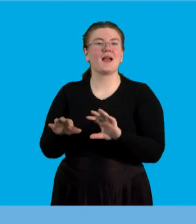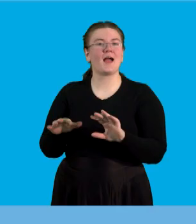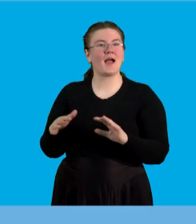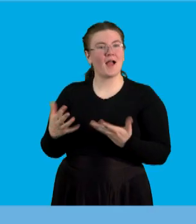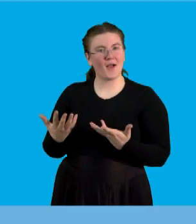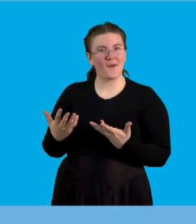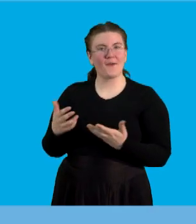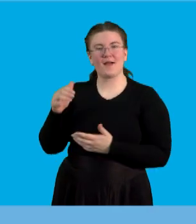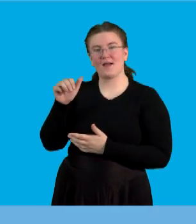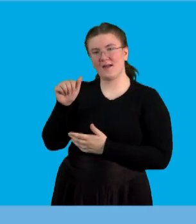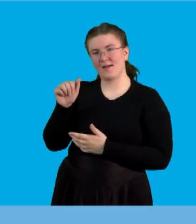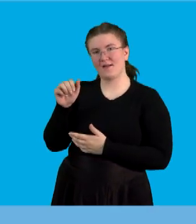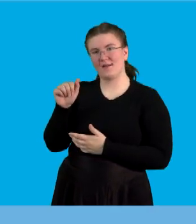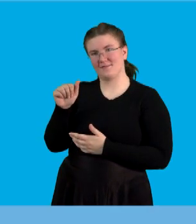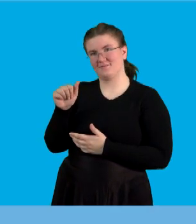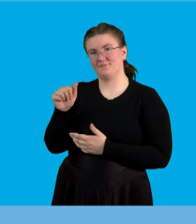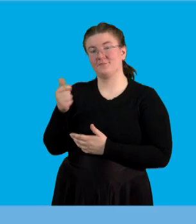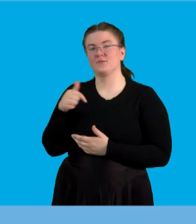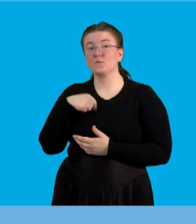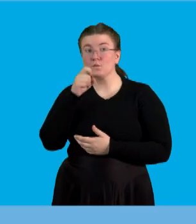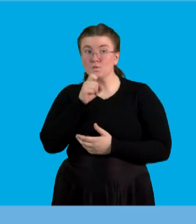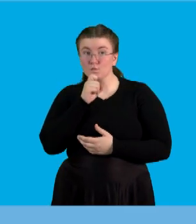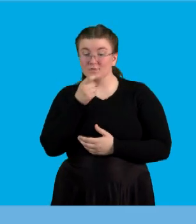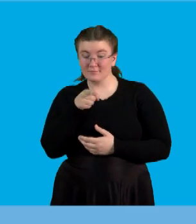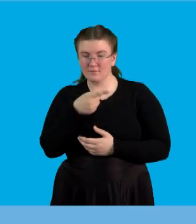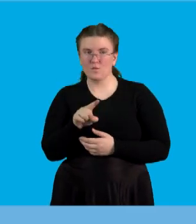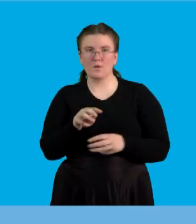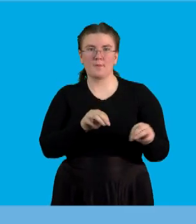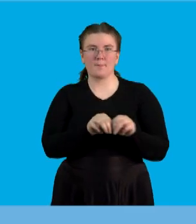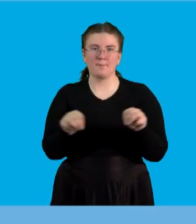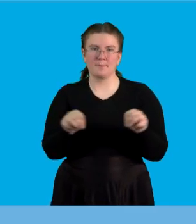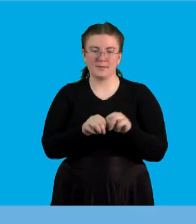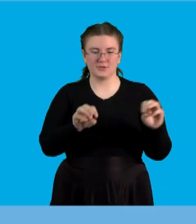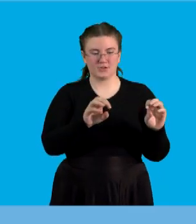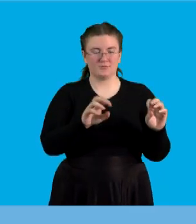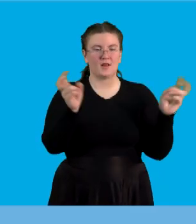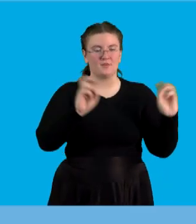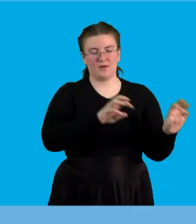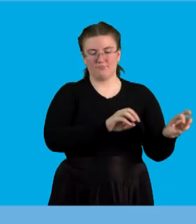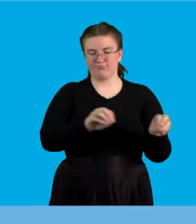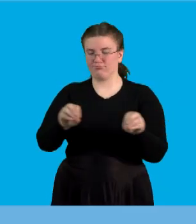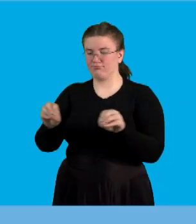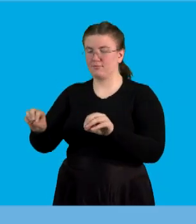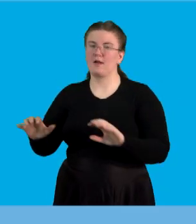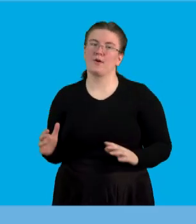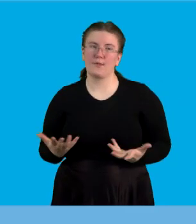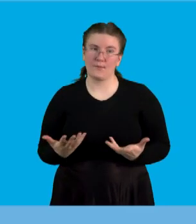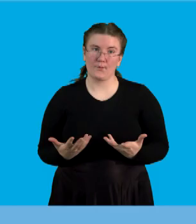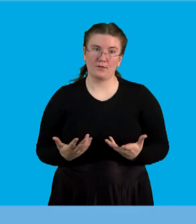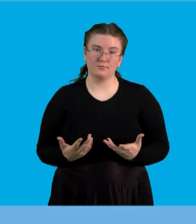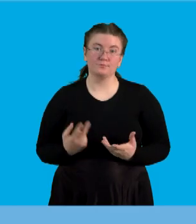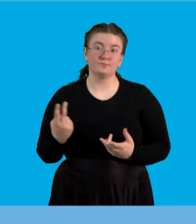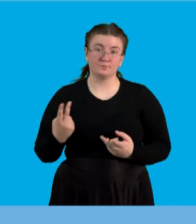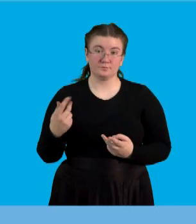measure our current passing through any electrical circuit. In addition to the resistors again, we